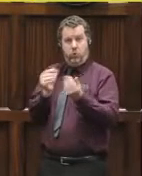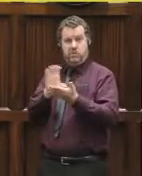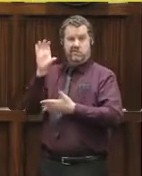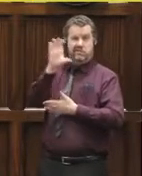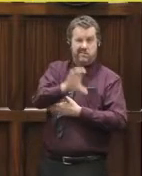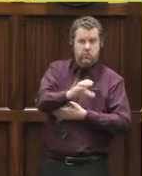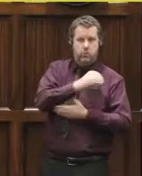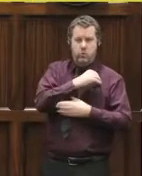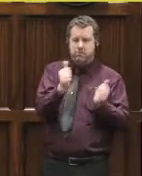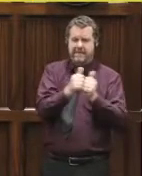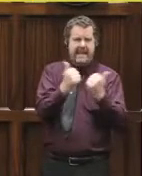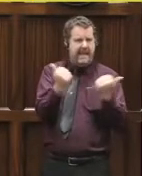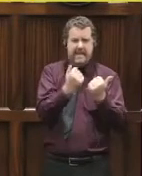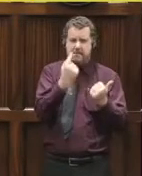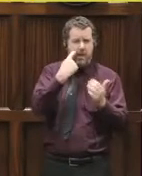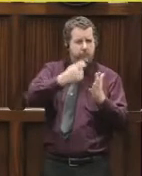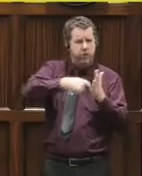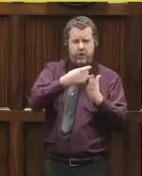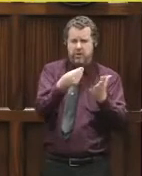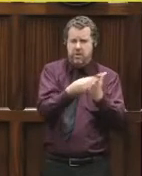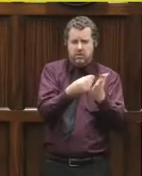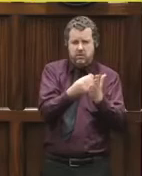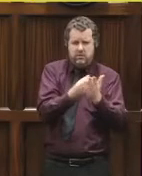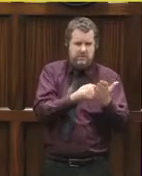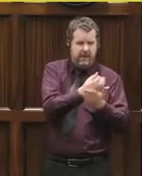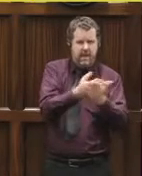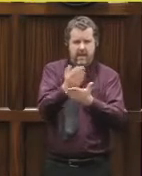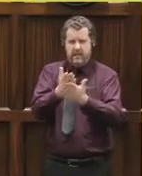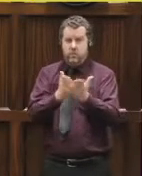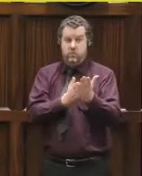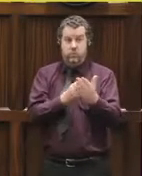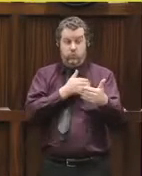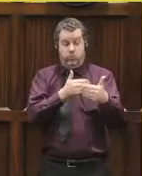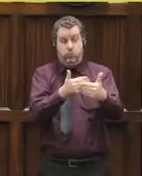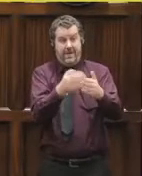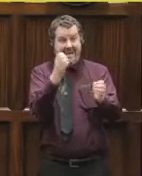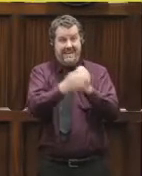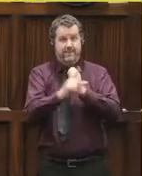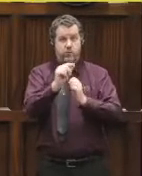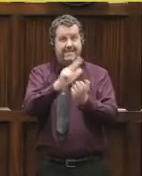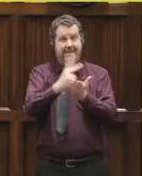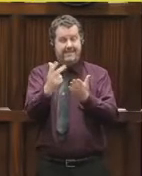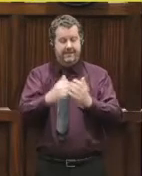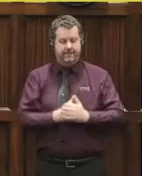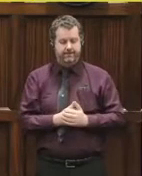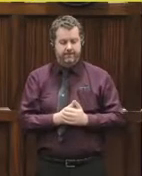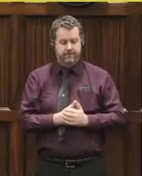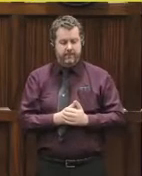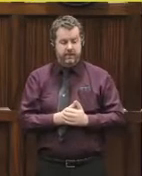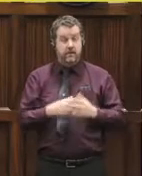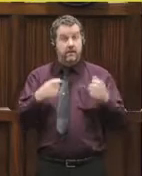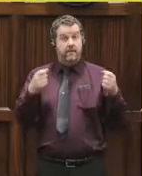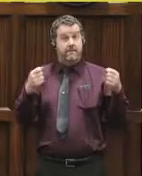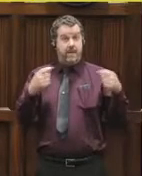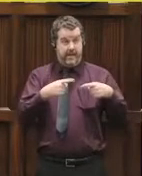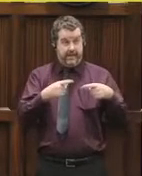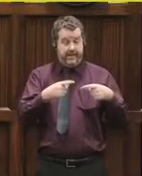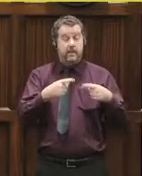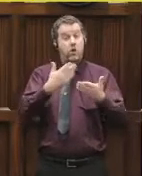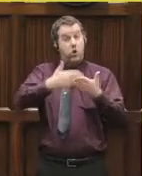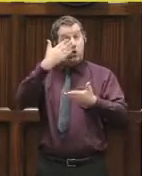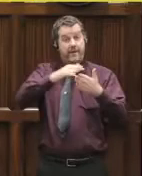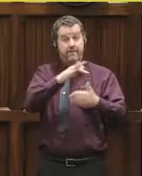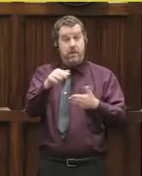any pilot project costs incurred towards the end of 2018. Following the learning from the